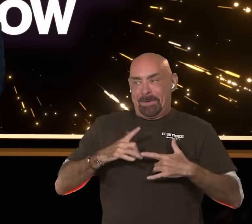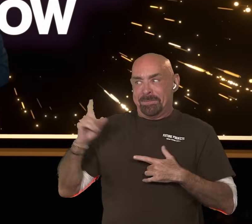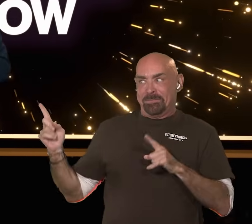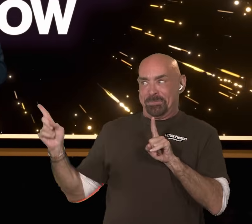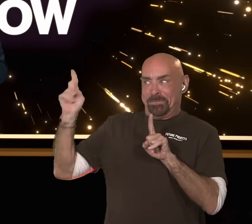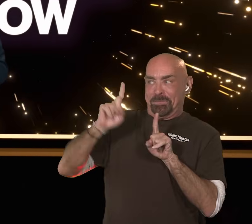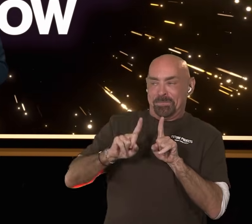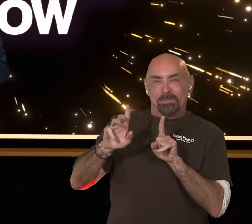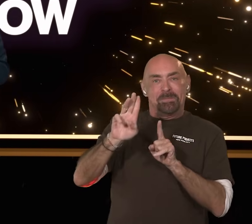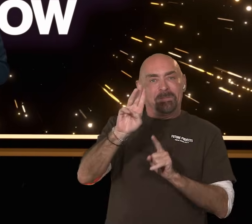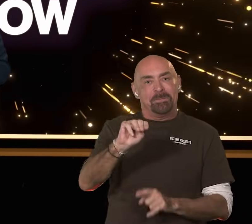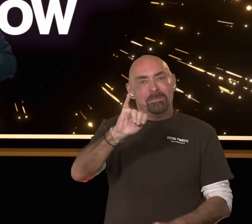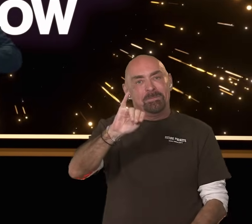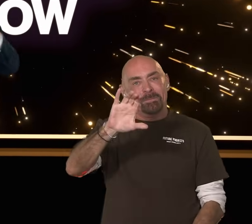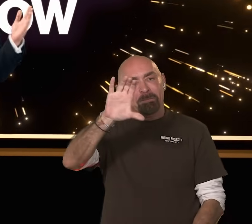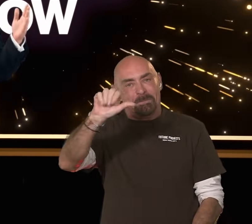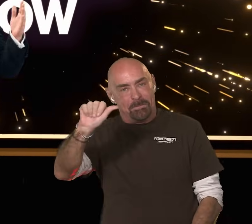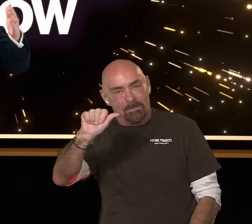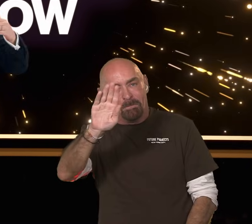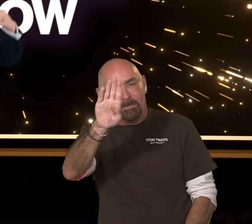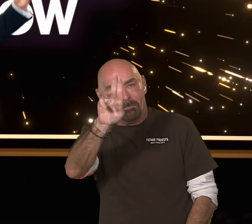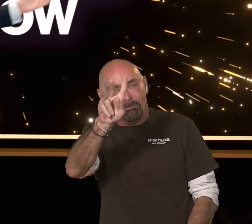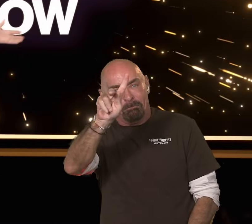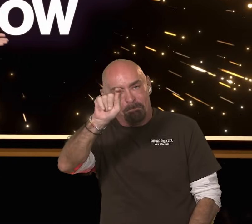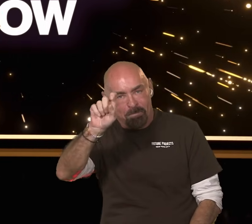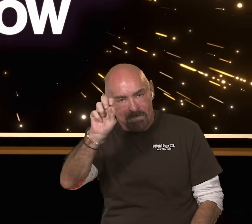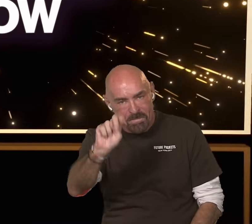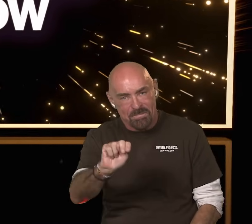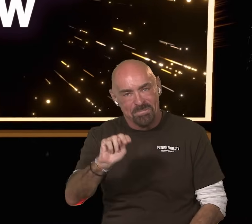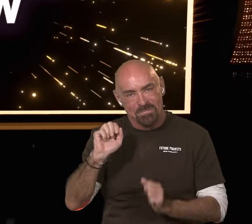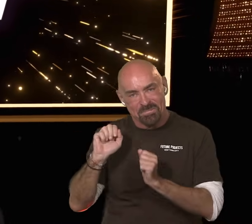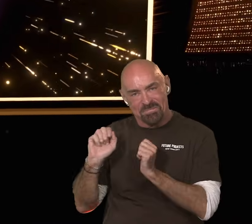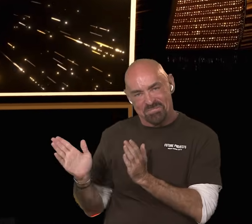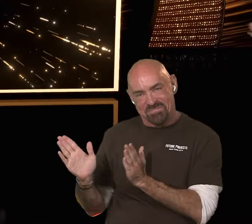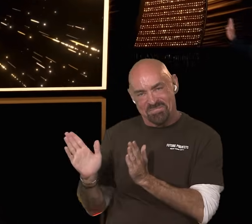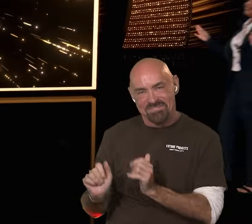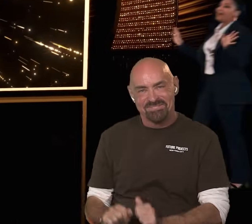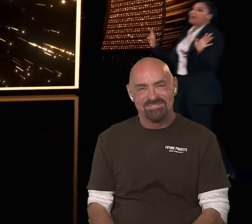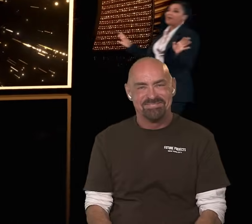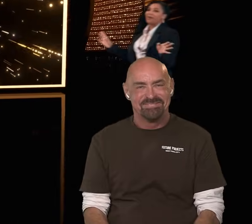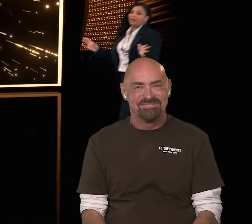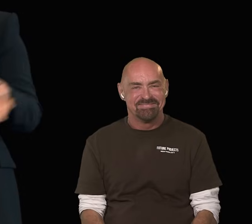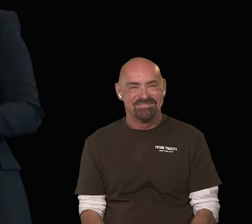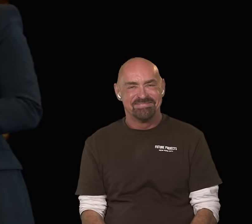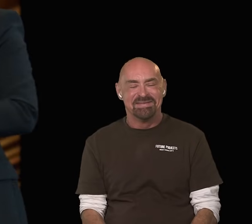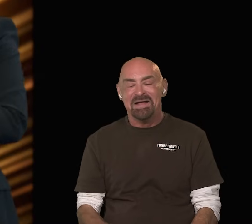about. Joining me once again is the inimitable Mika Burton. Get in